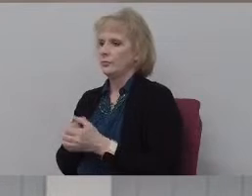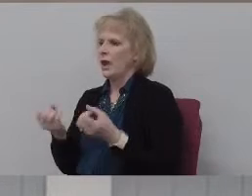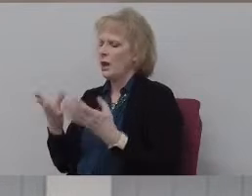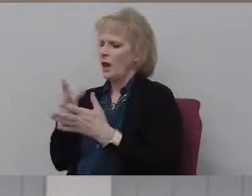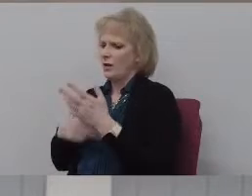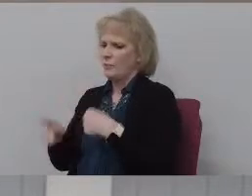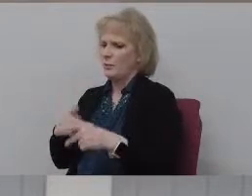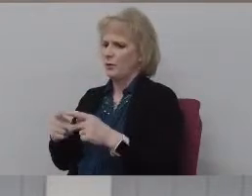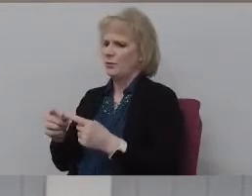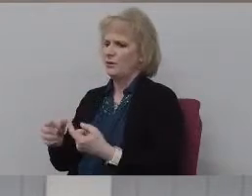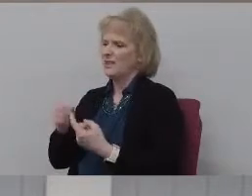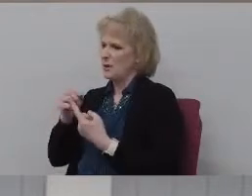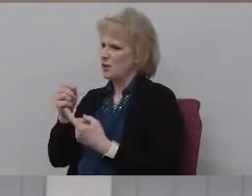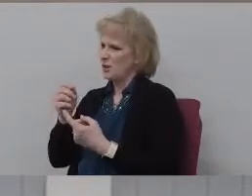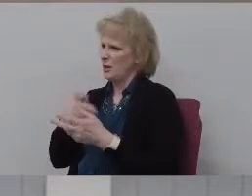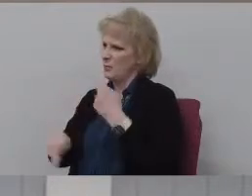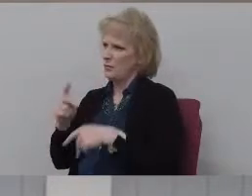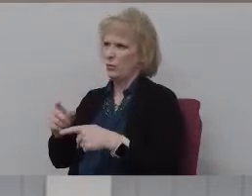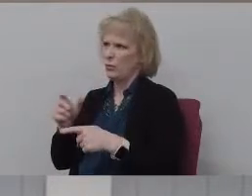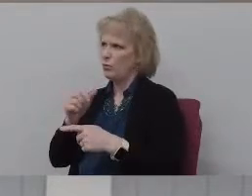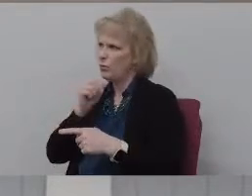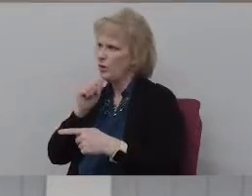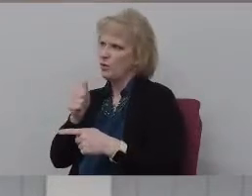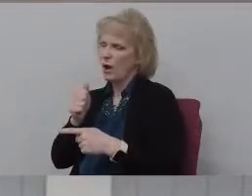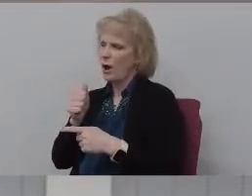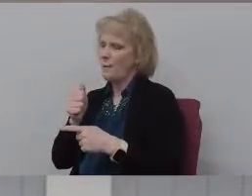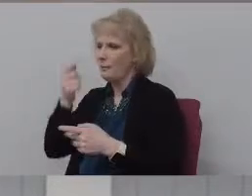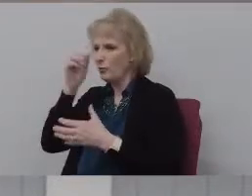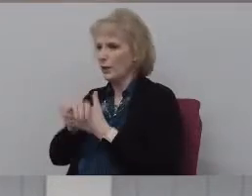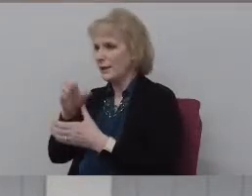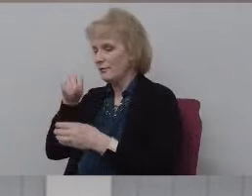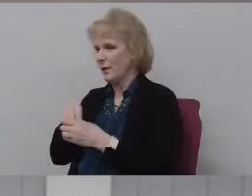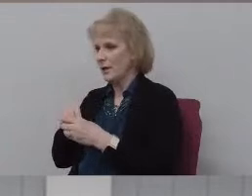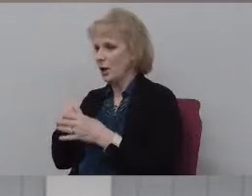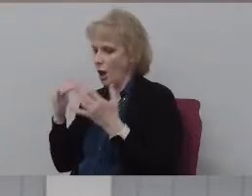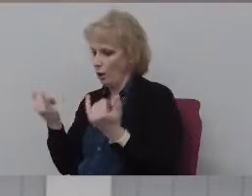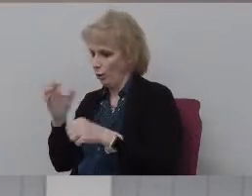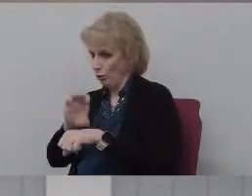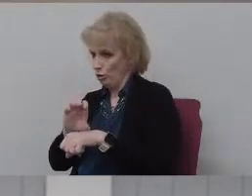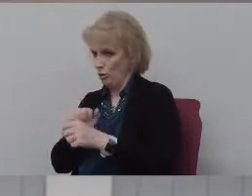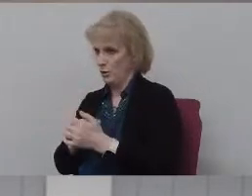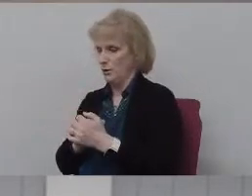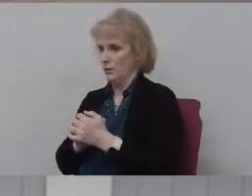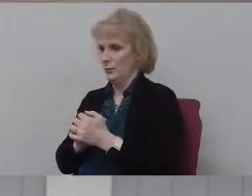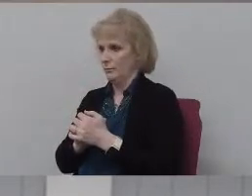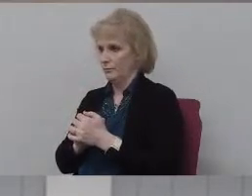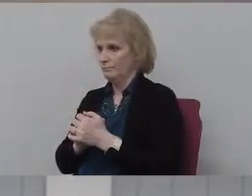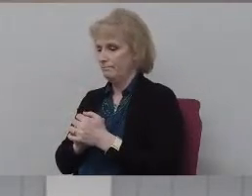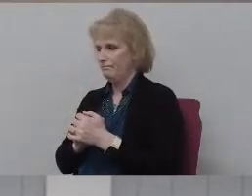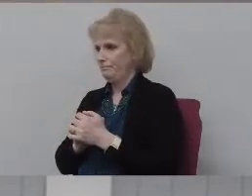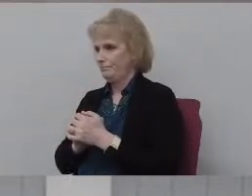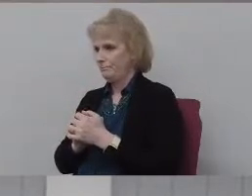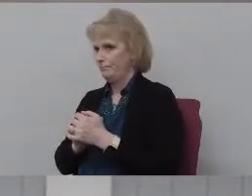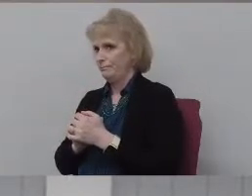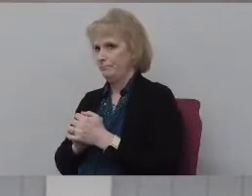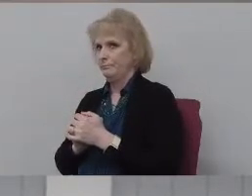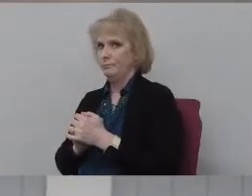people, especially people who don't believe in local church, you know, have you ever met those people? Well, I'm religious. I don't believe in organized